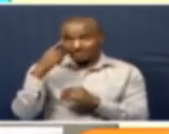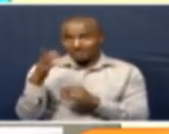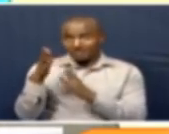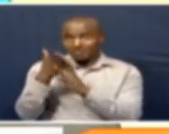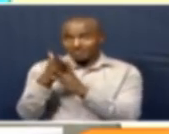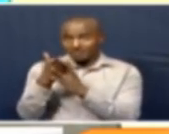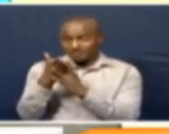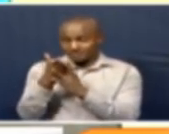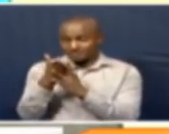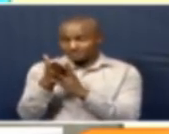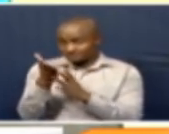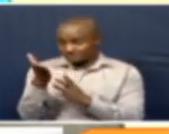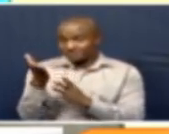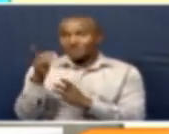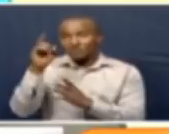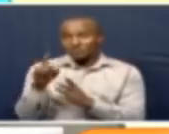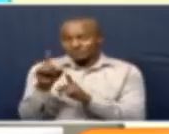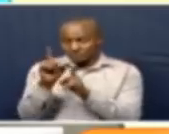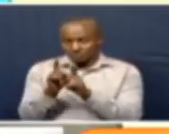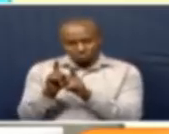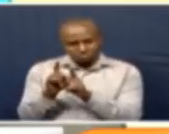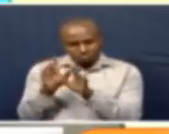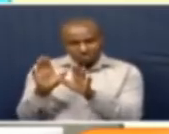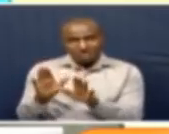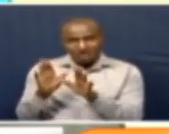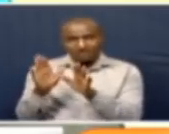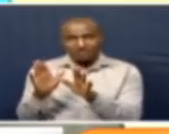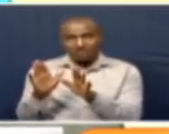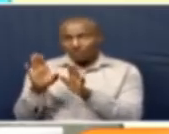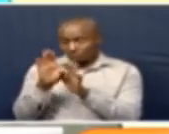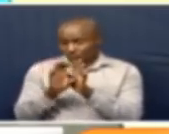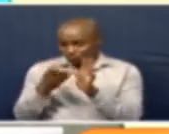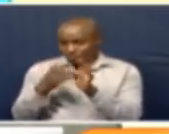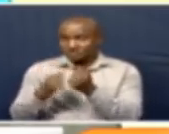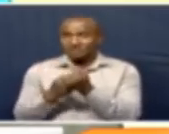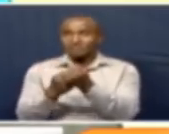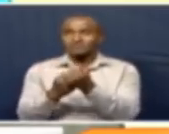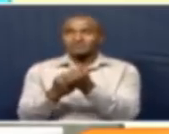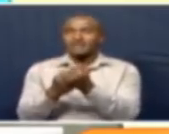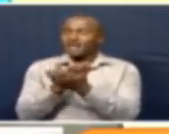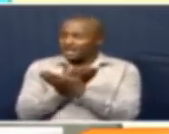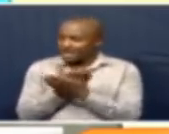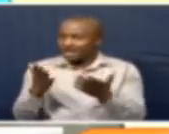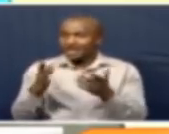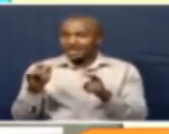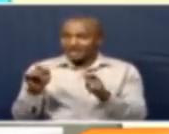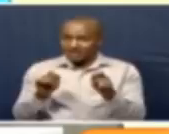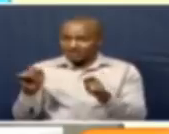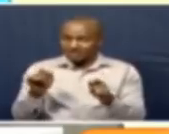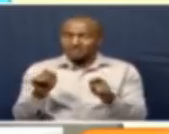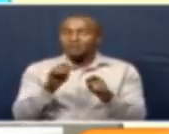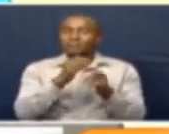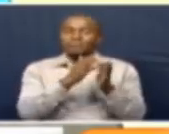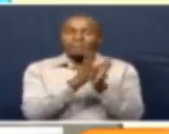the middlemen or the agencies, I think you must also be conscious of the spirit of the Constitution. Every aspect of governance, be it in the private or public